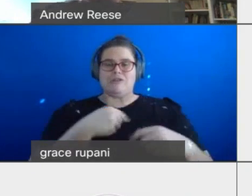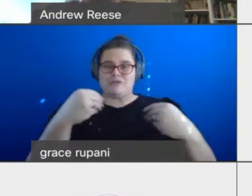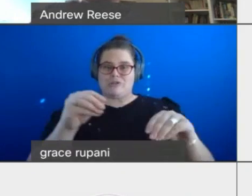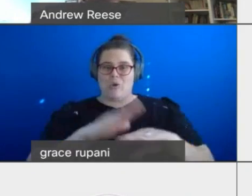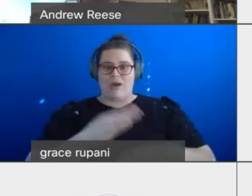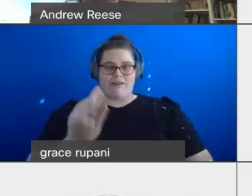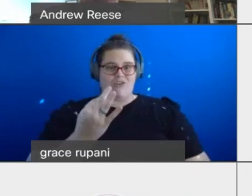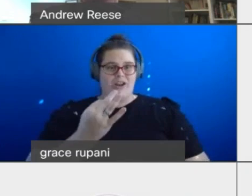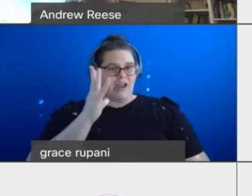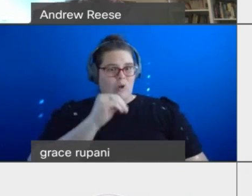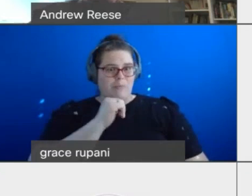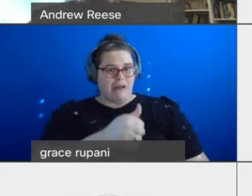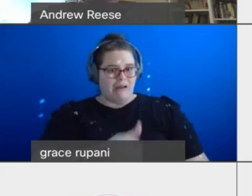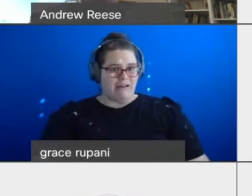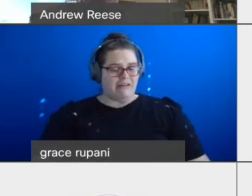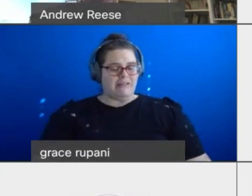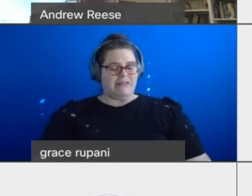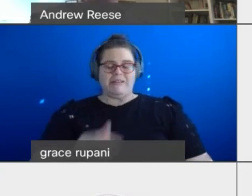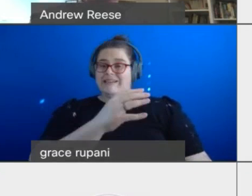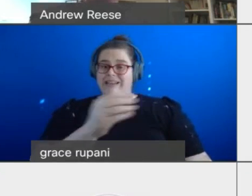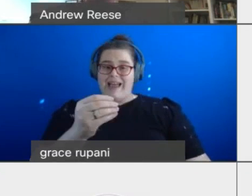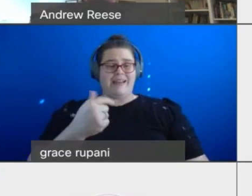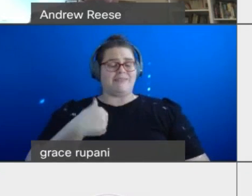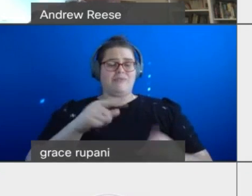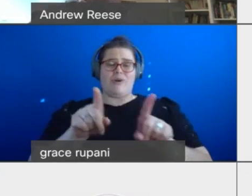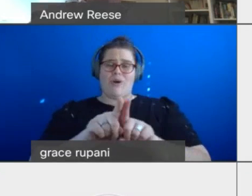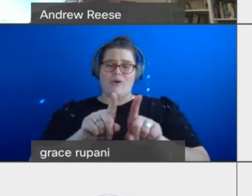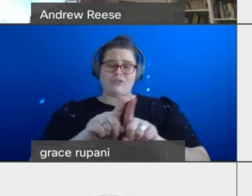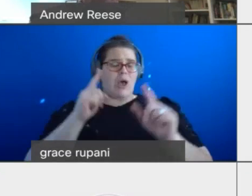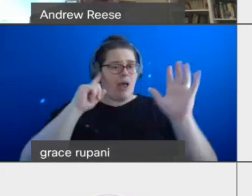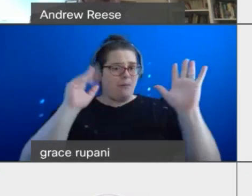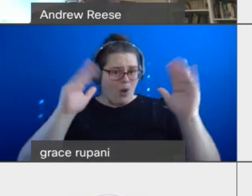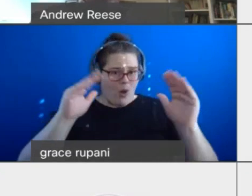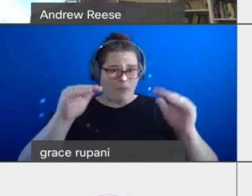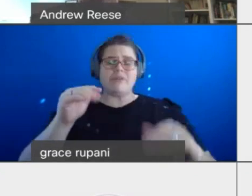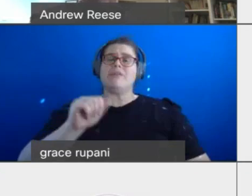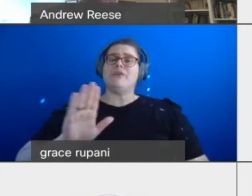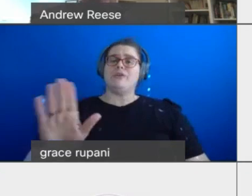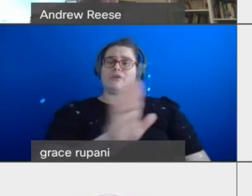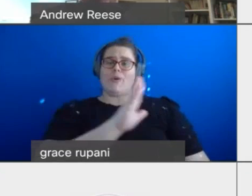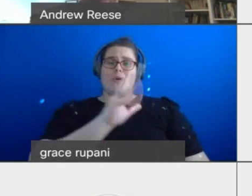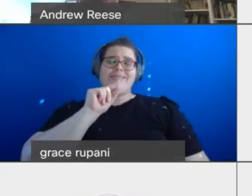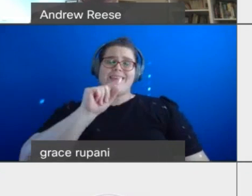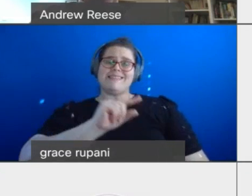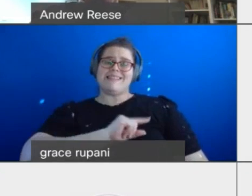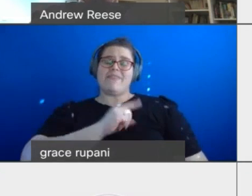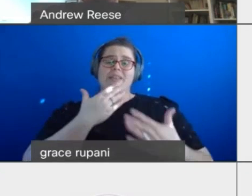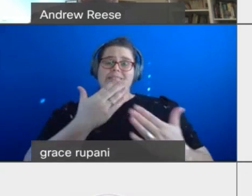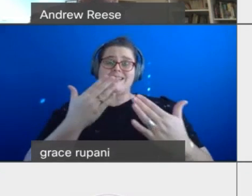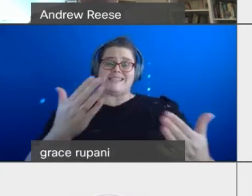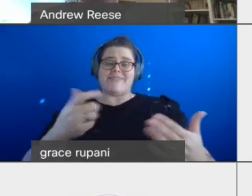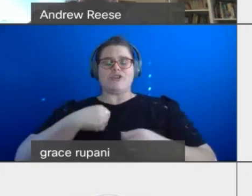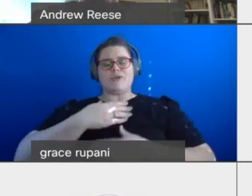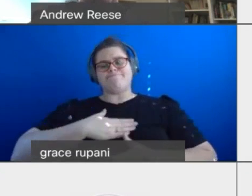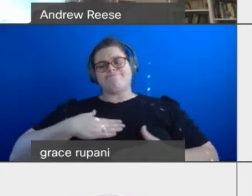my hope certainly is that everyone has a quiet, enjoyable Thanksgiving with the people